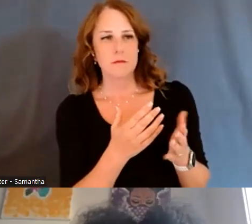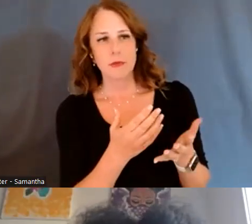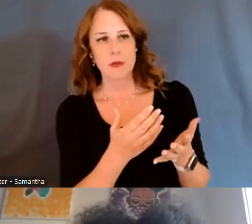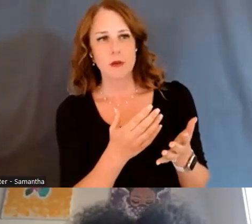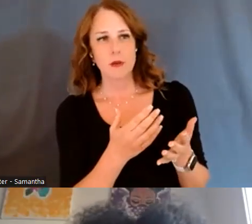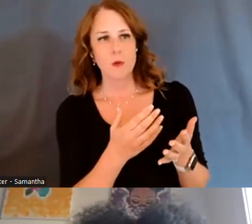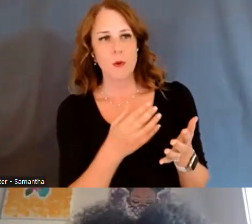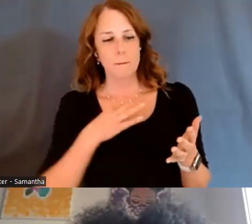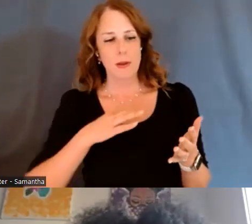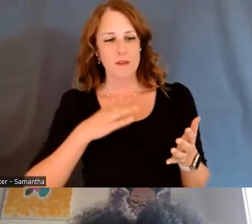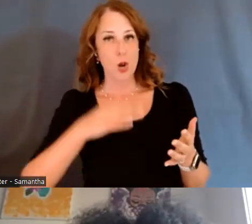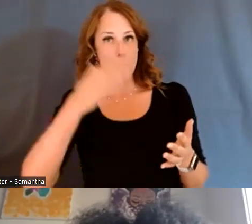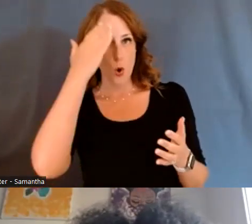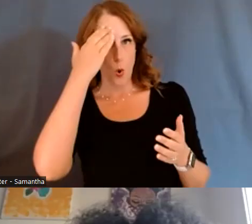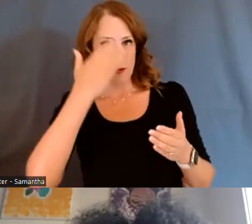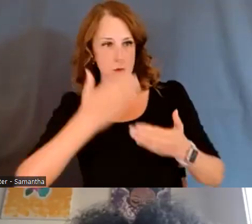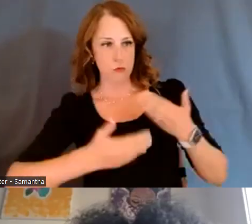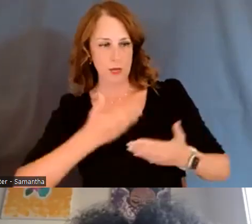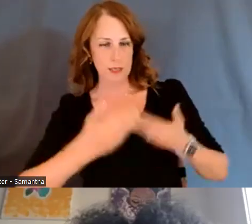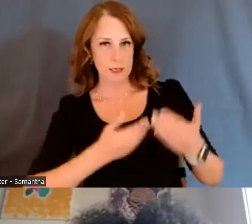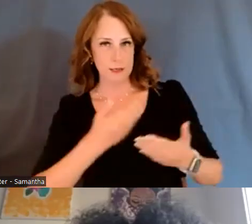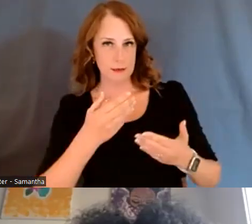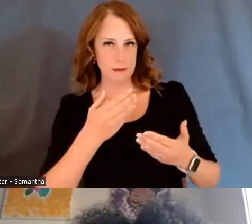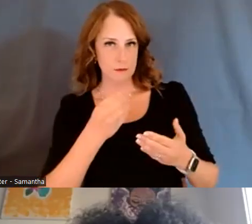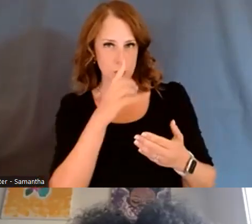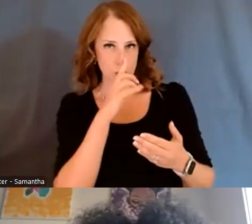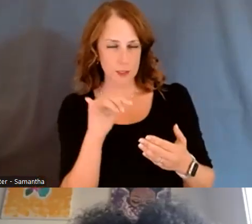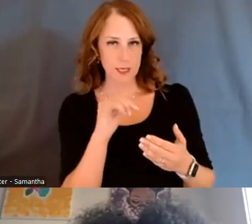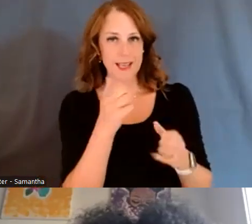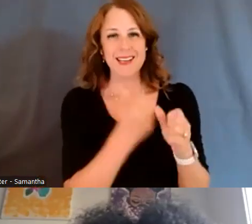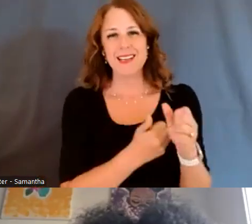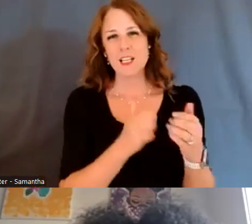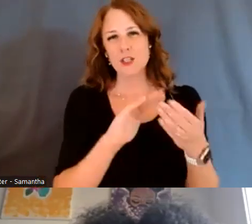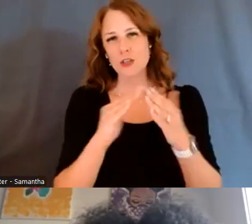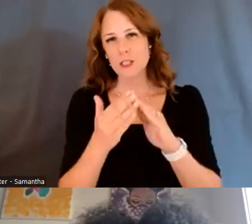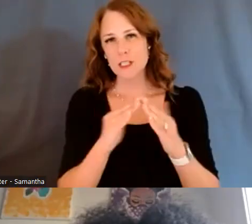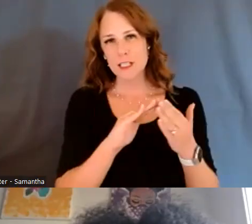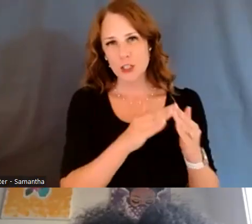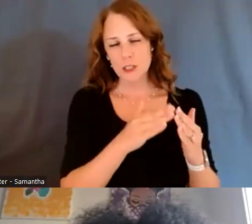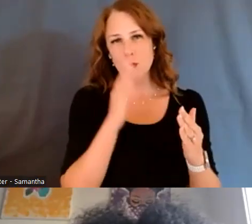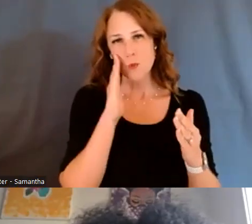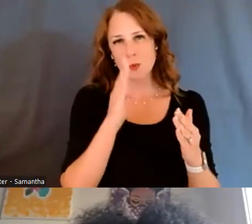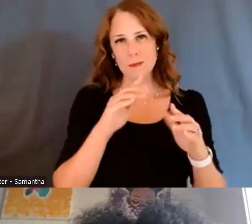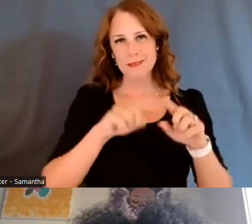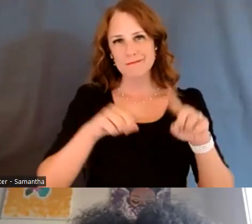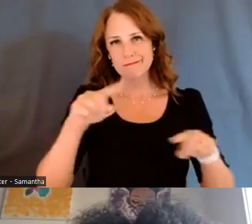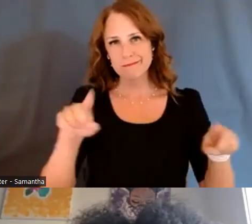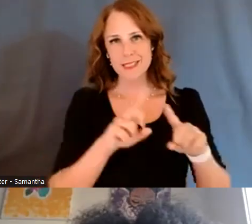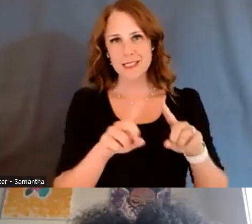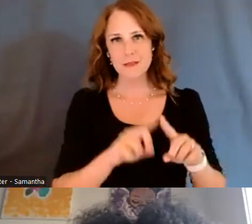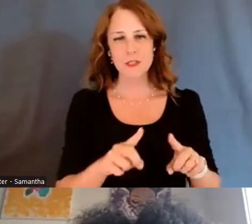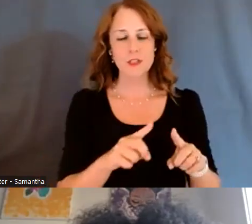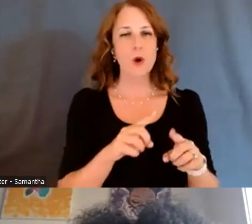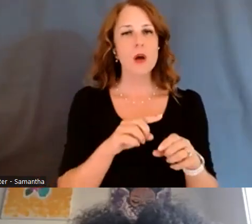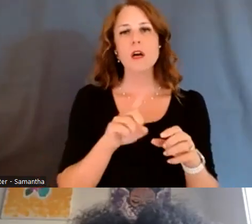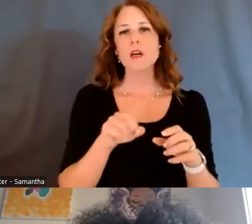And typically, in each jurisdiction, they'll handle it differently. So whatever jurisdiction you're in, become familiar with how